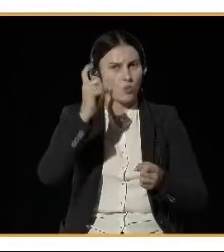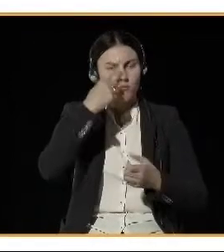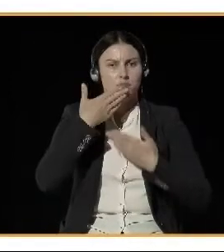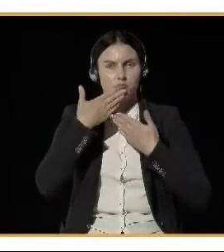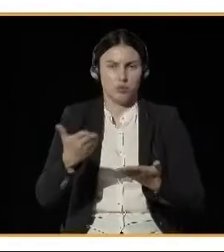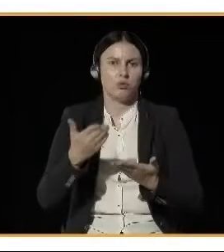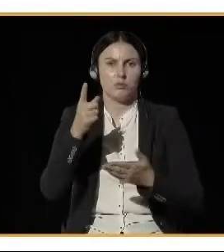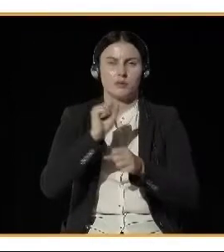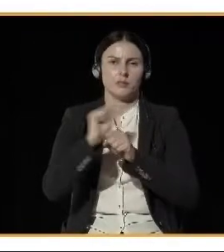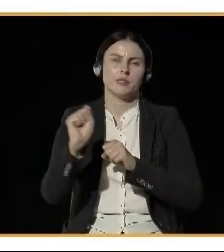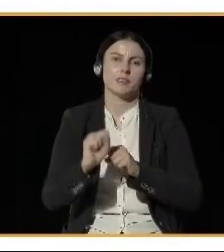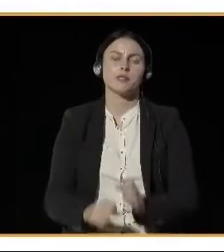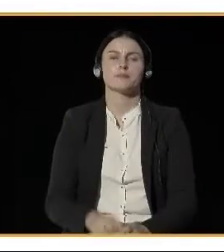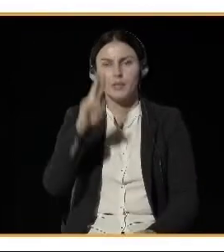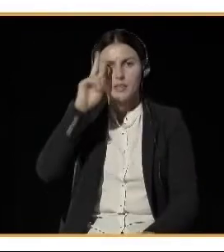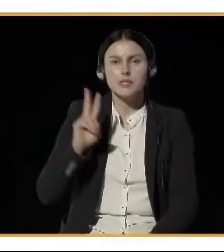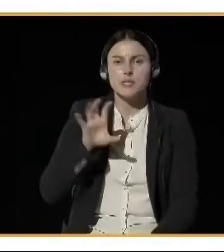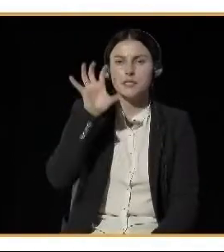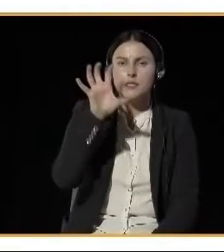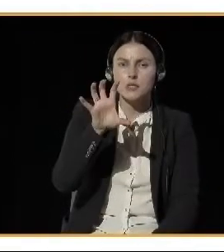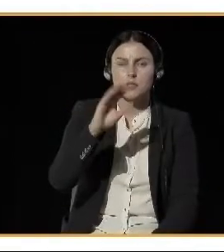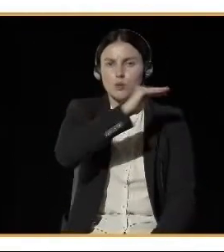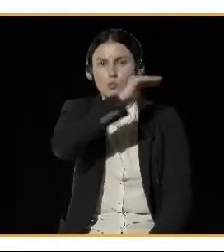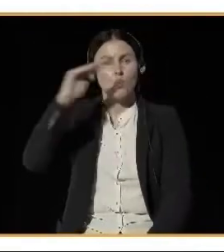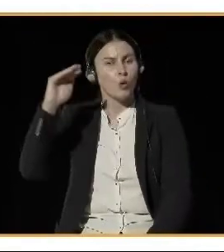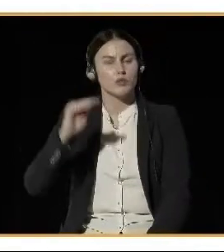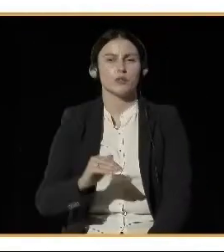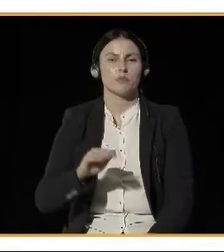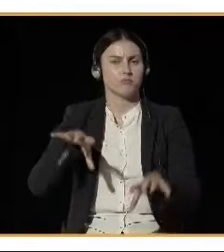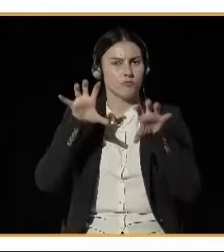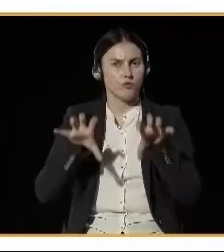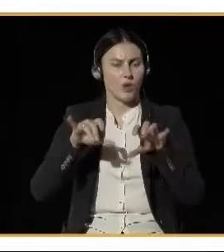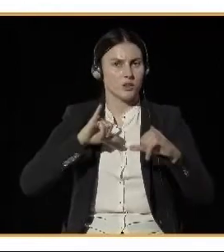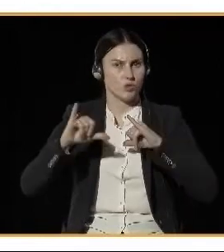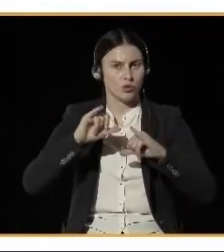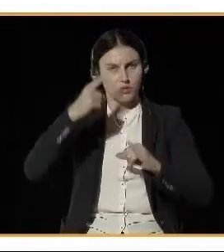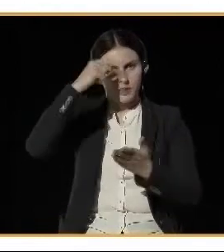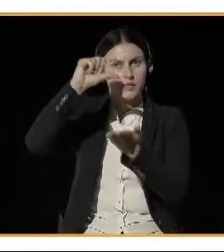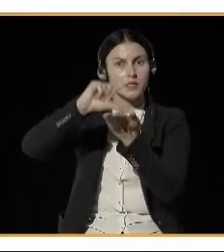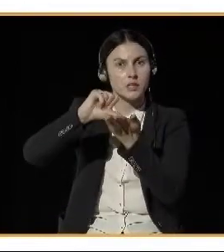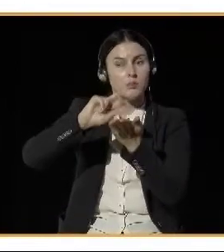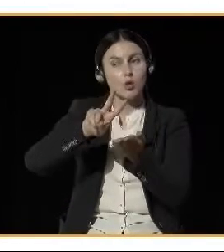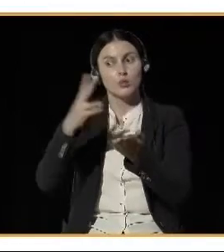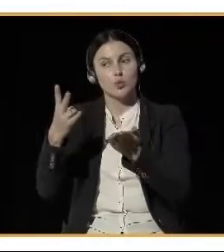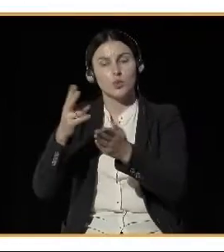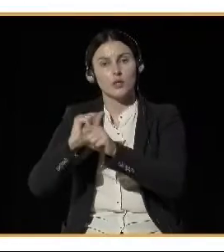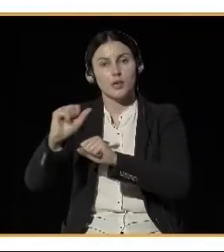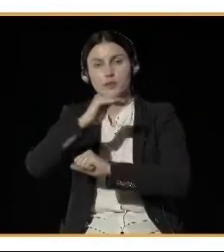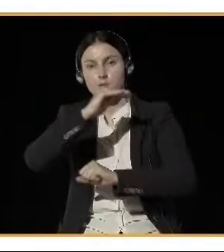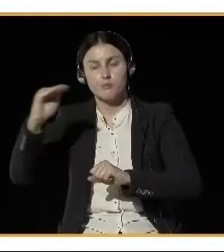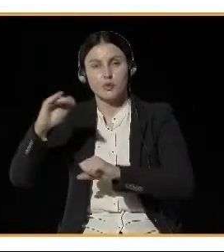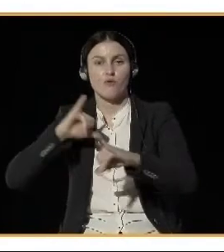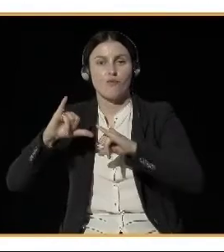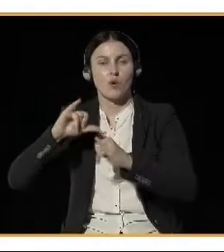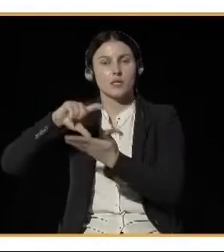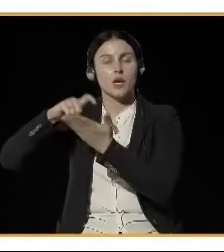in the government level and one operates in the local level. So the first one is the Center for